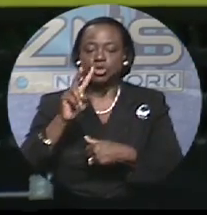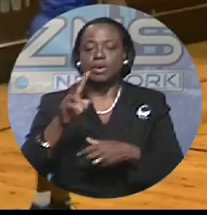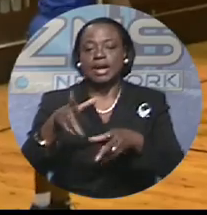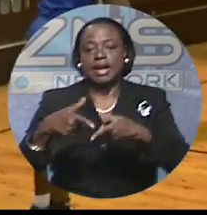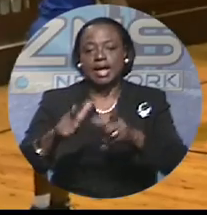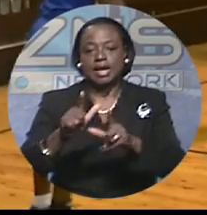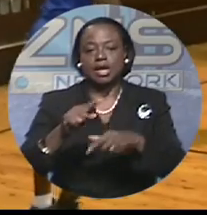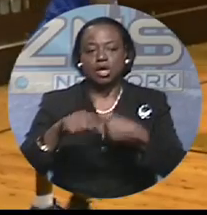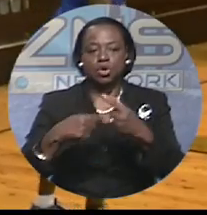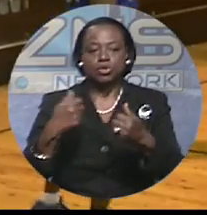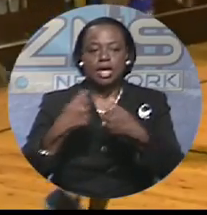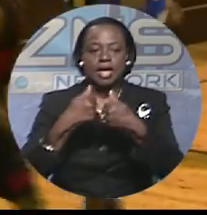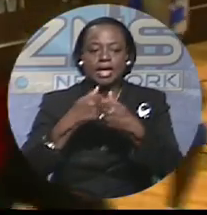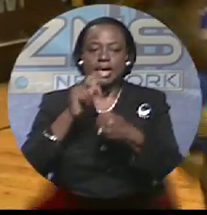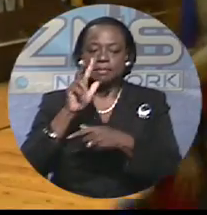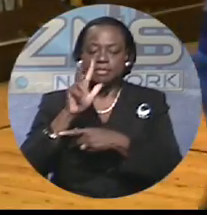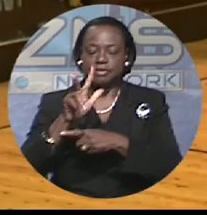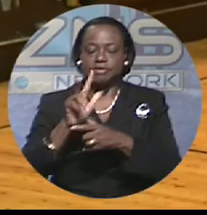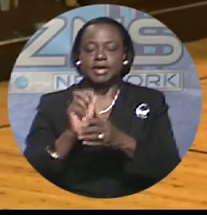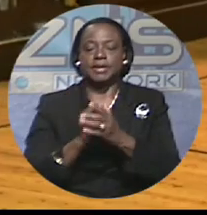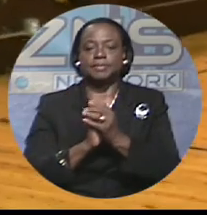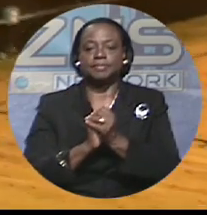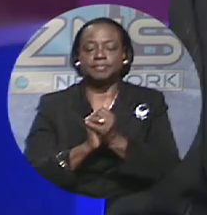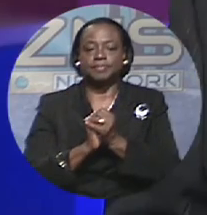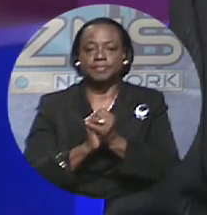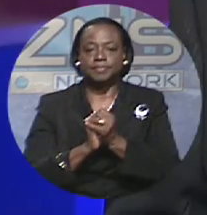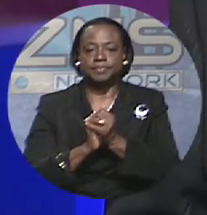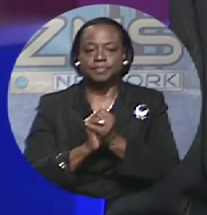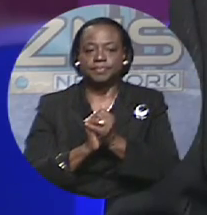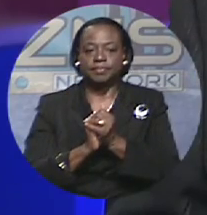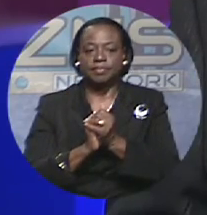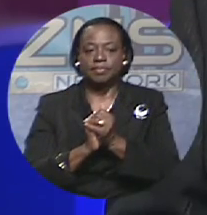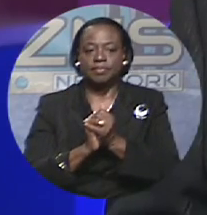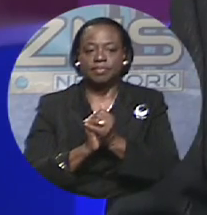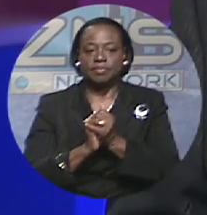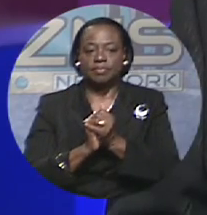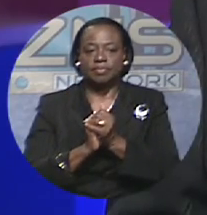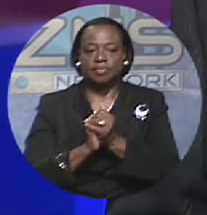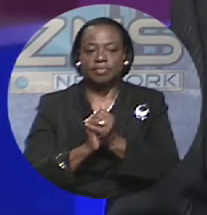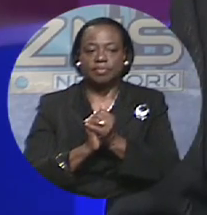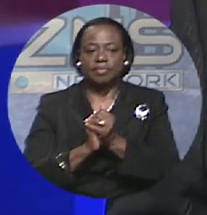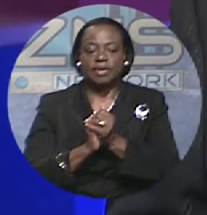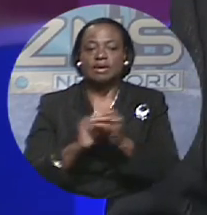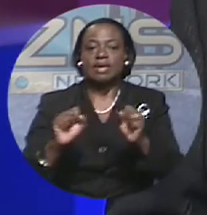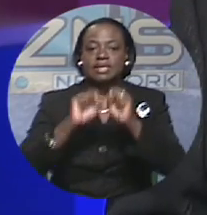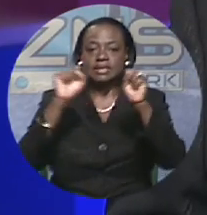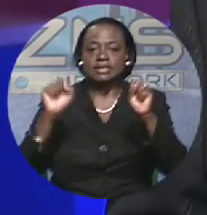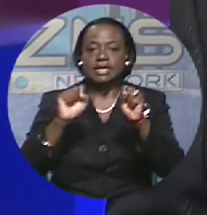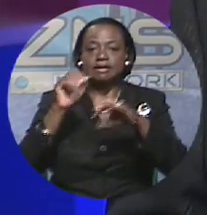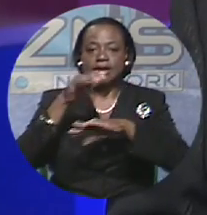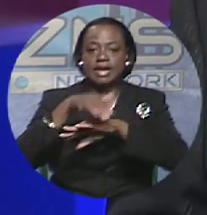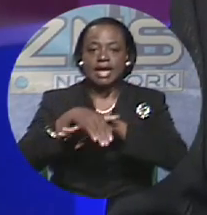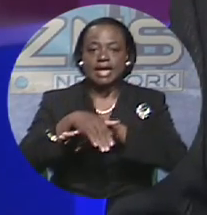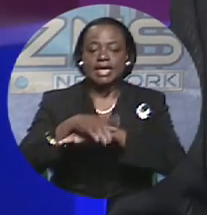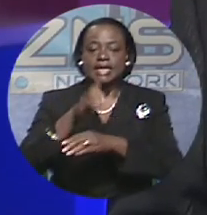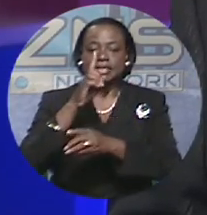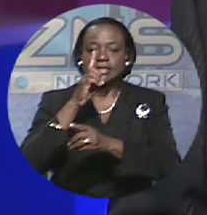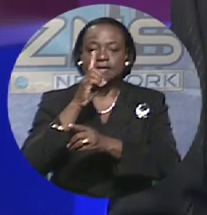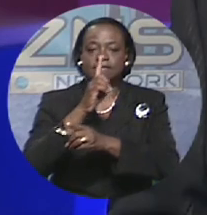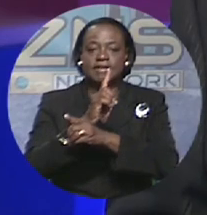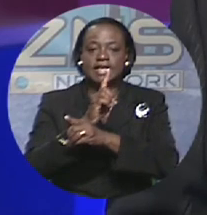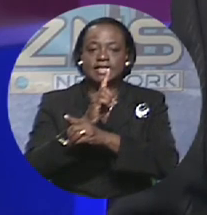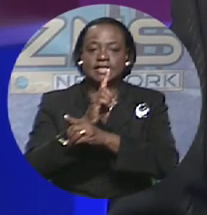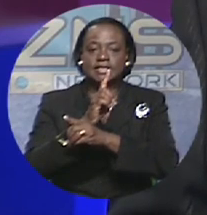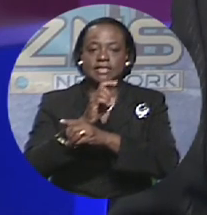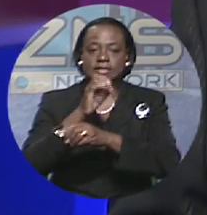three. Reporting for ZNS Total Sports, I am Julian Gibson. All right, Julian, thanks a lot. Also Saturday night, the Defense Force